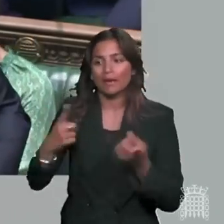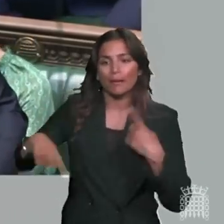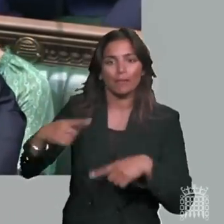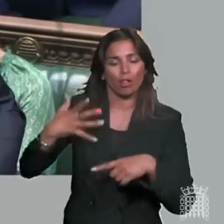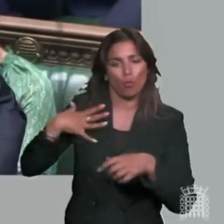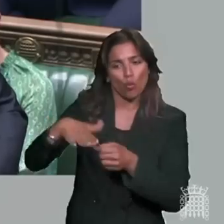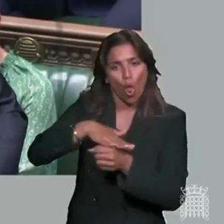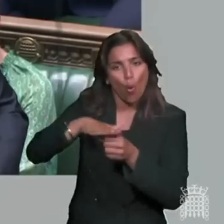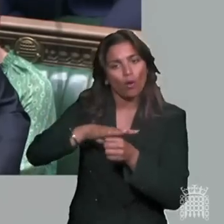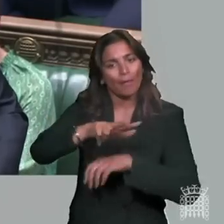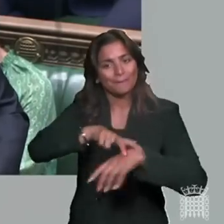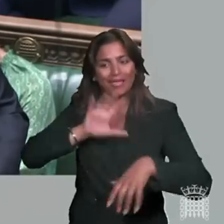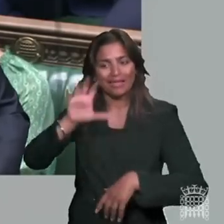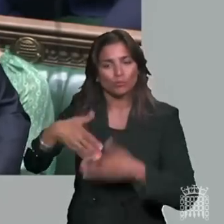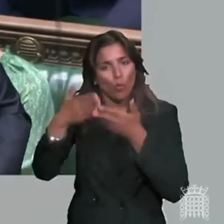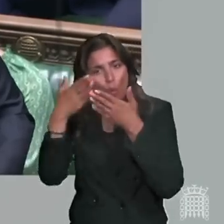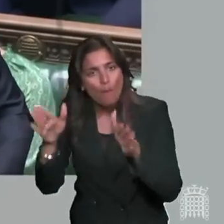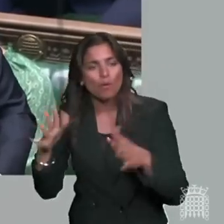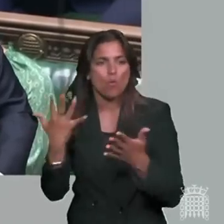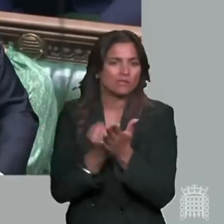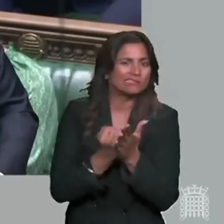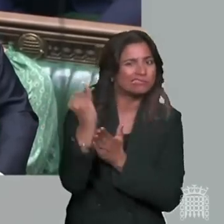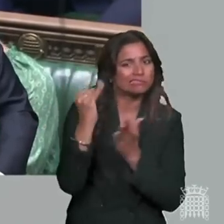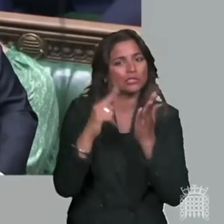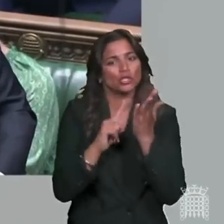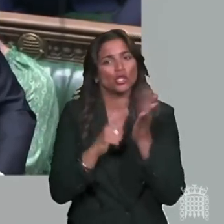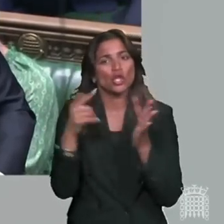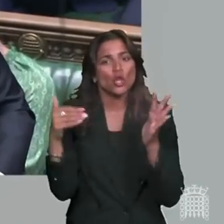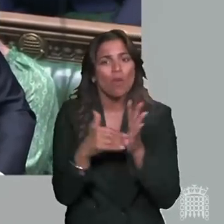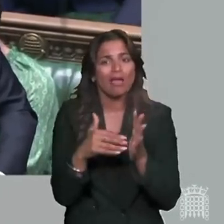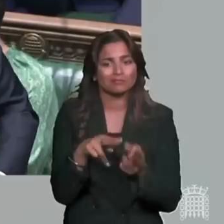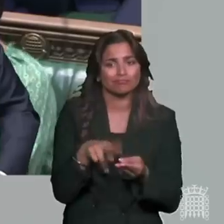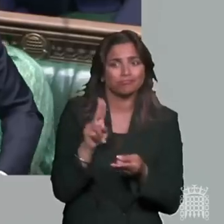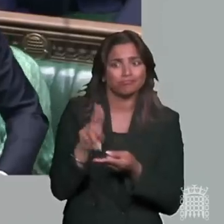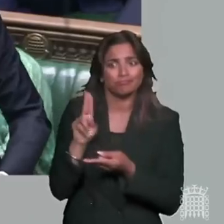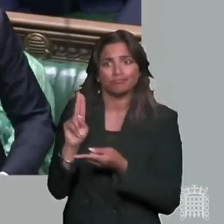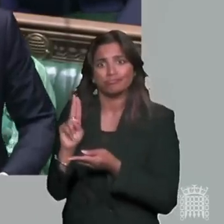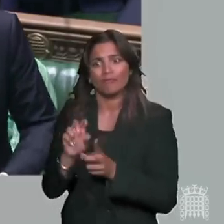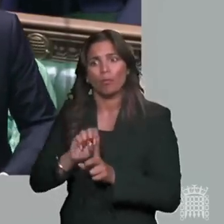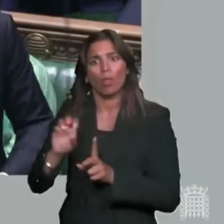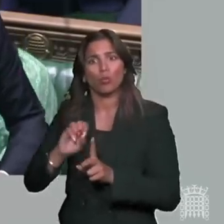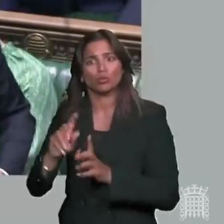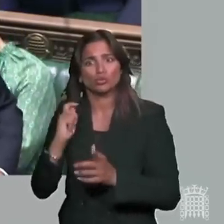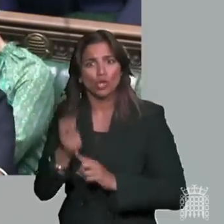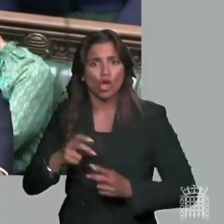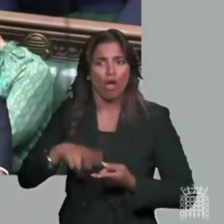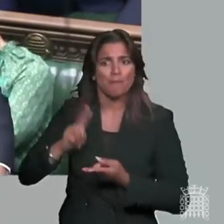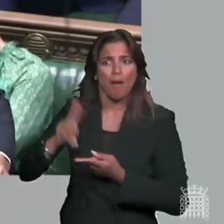indeed opposing the ULEZ charge that would put up costs for hard-working families, it's the Conservatives in Uxbridge that